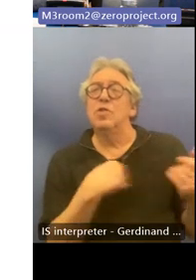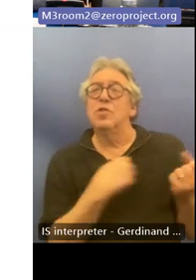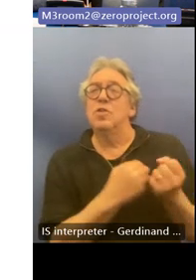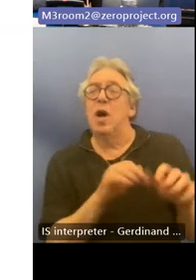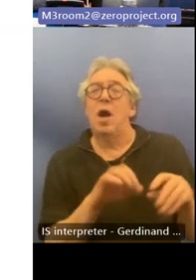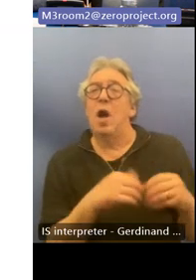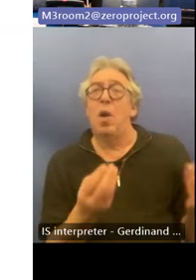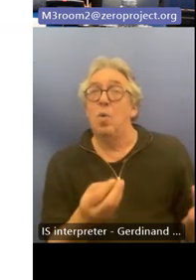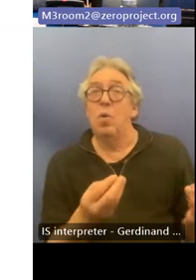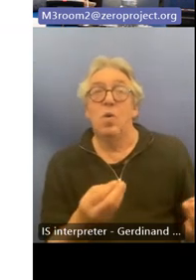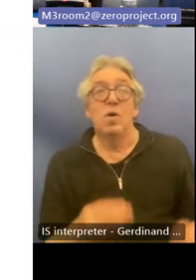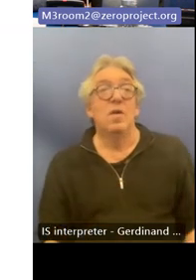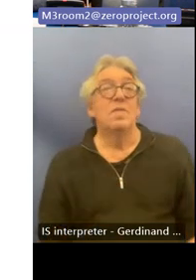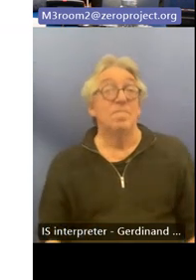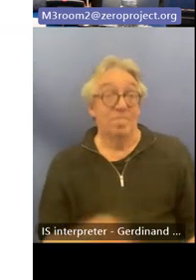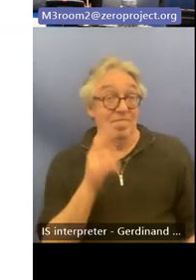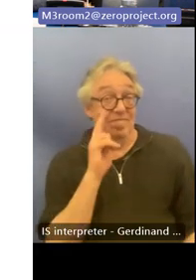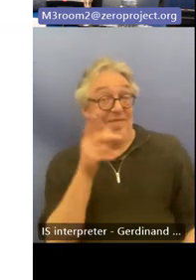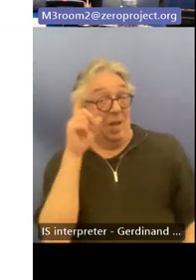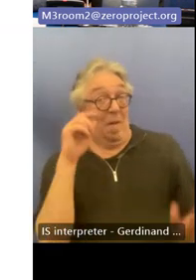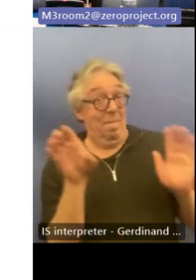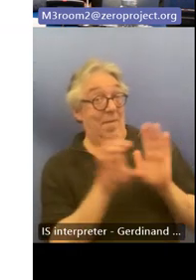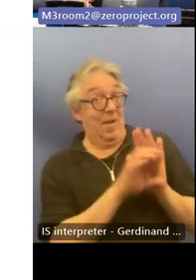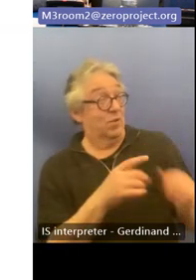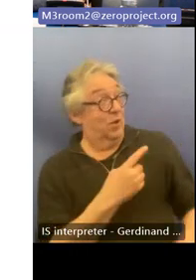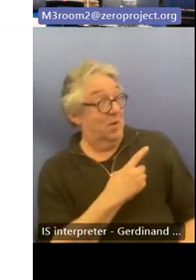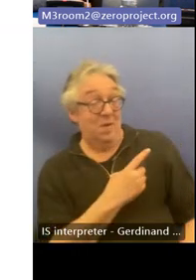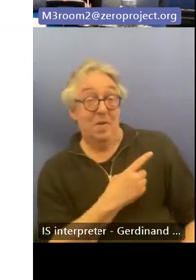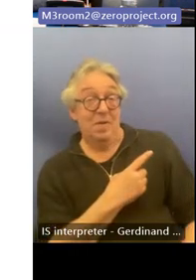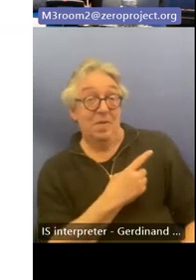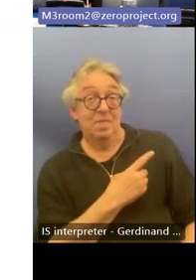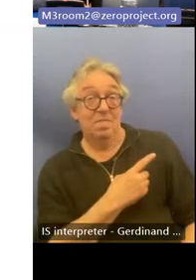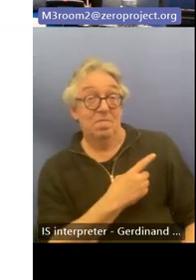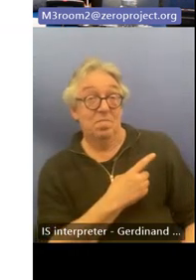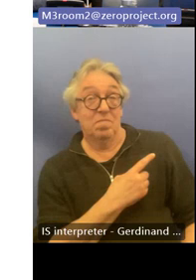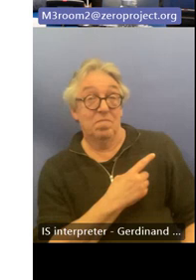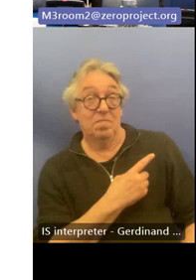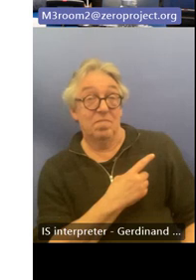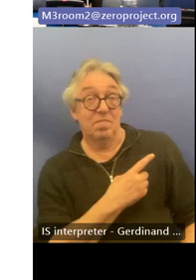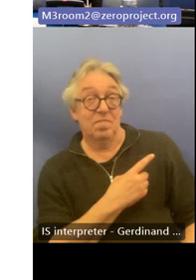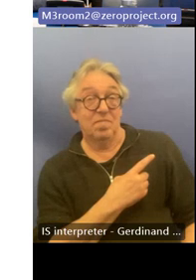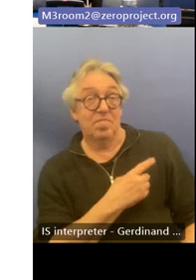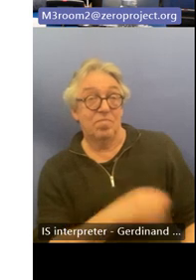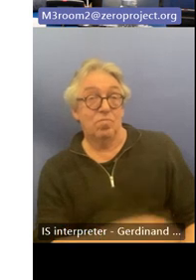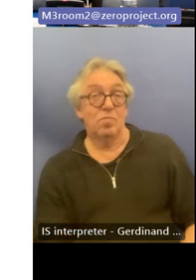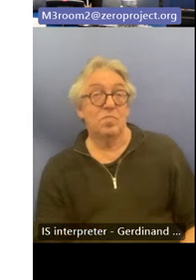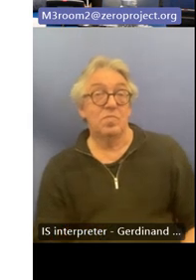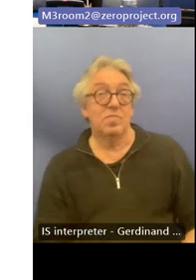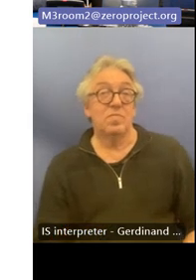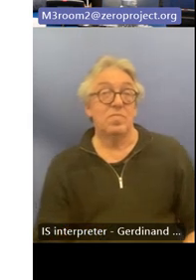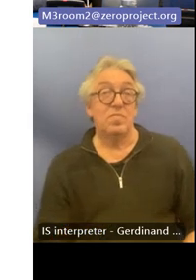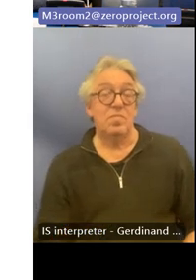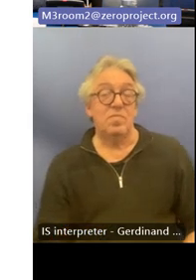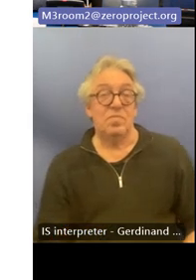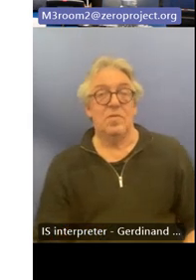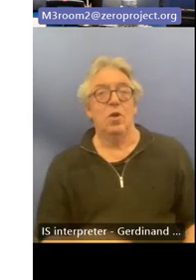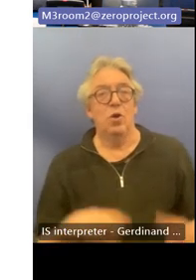the last photo of the slide, also the photo of activity which we